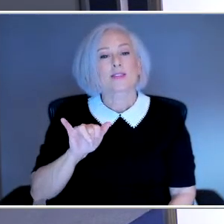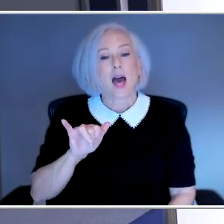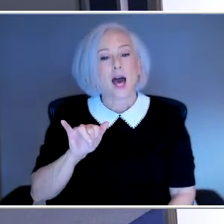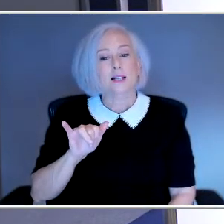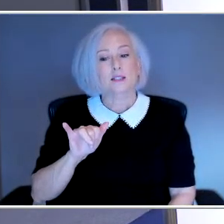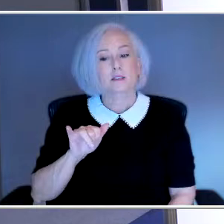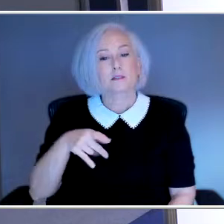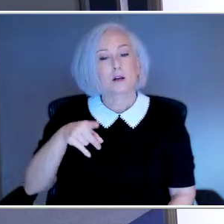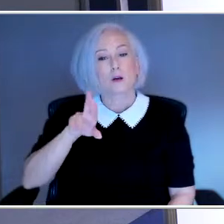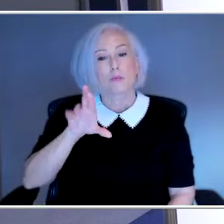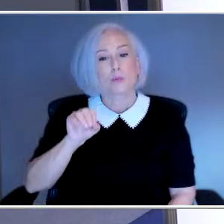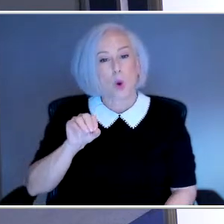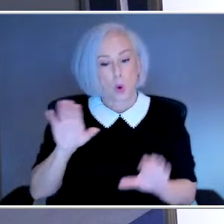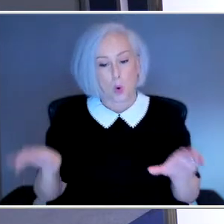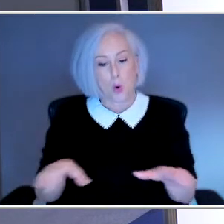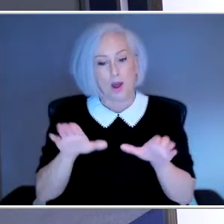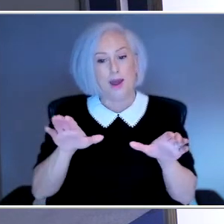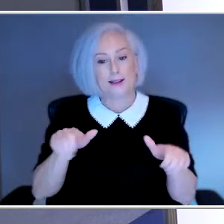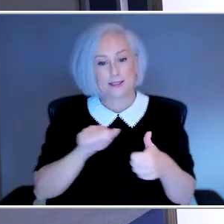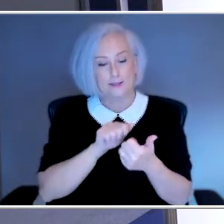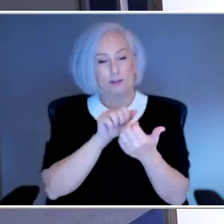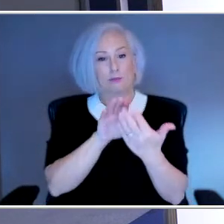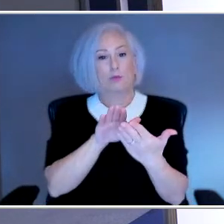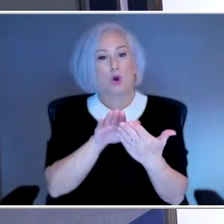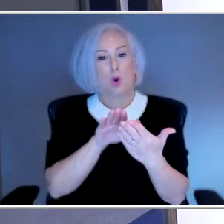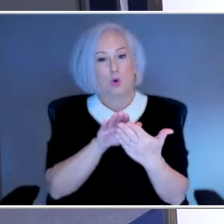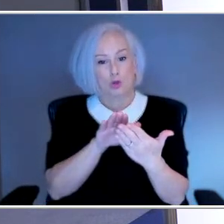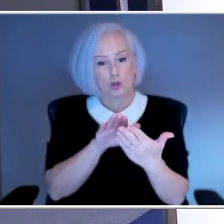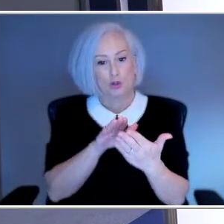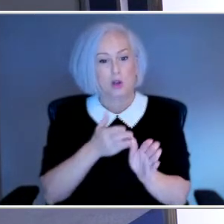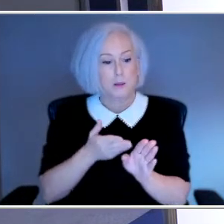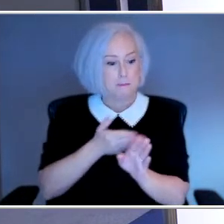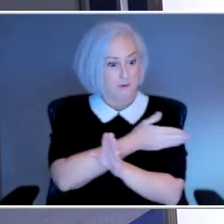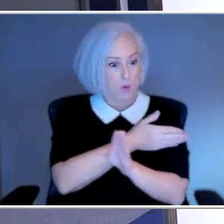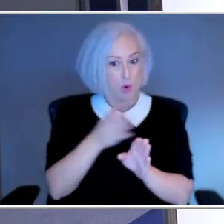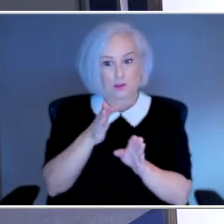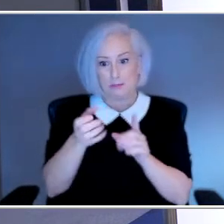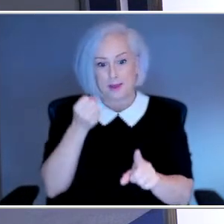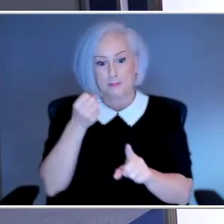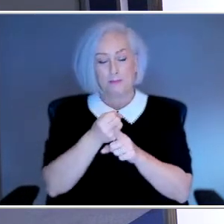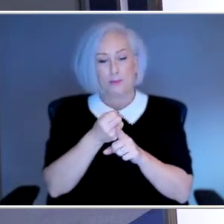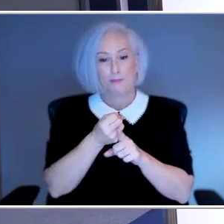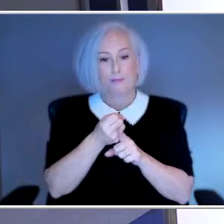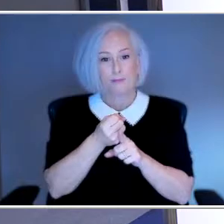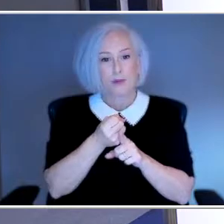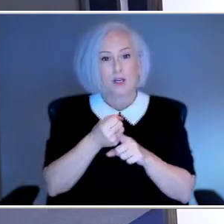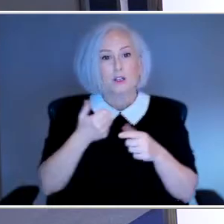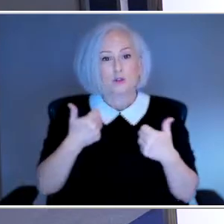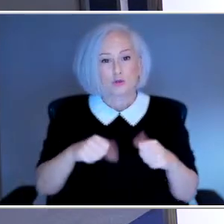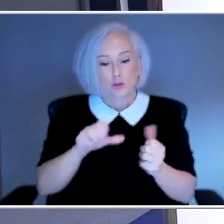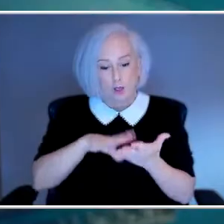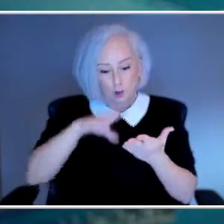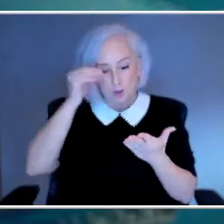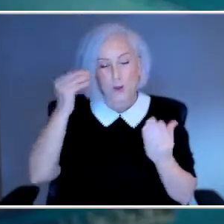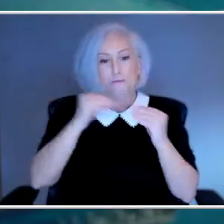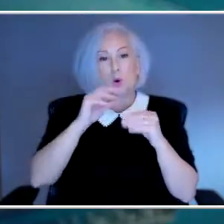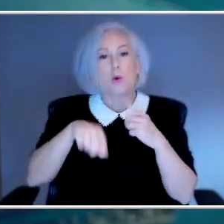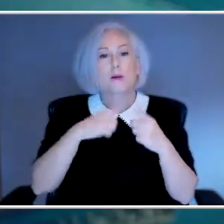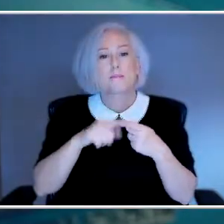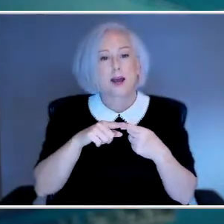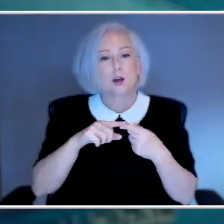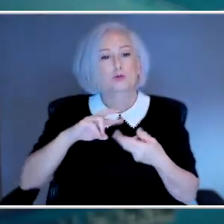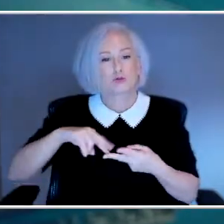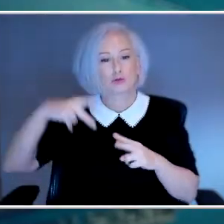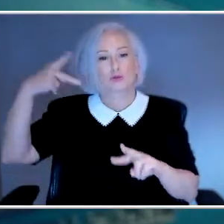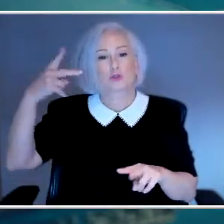people start to take their health and their future in their own hands and learn more about genetic testing? Yeah, absolutely. One of the misconceptions